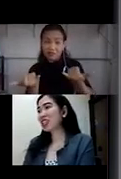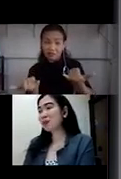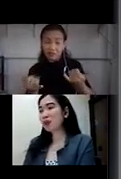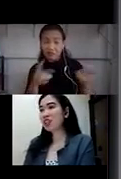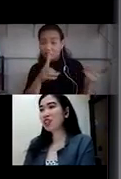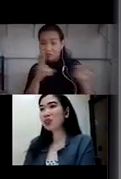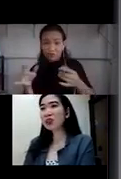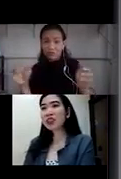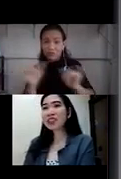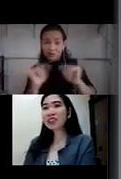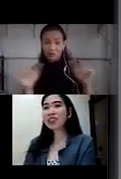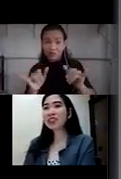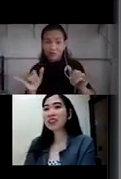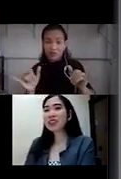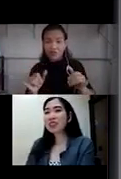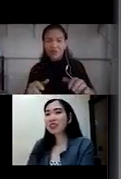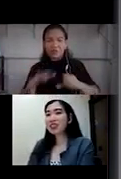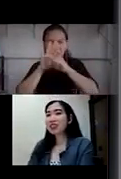Stress, pressured,